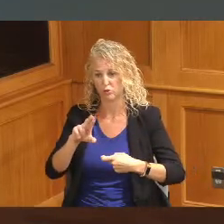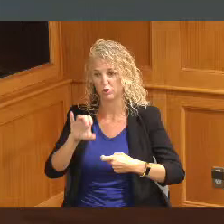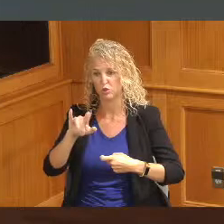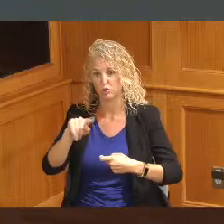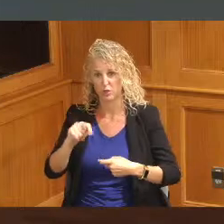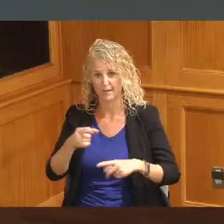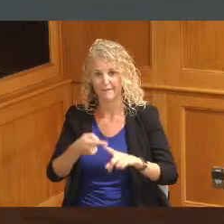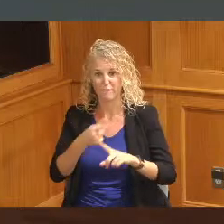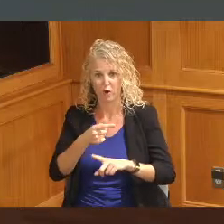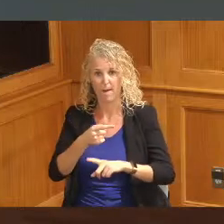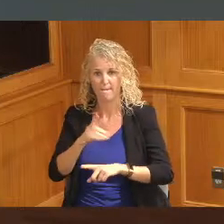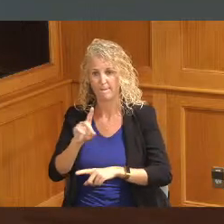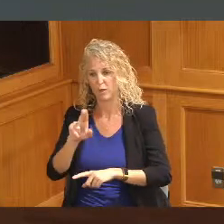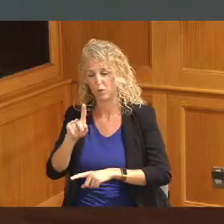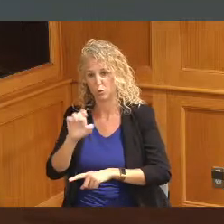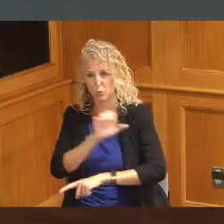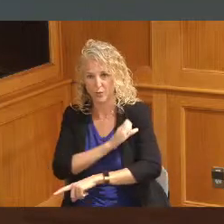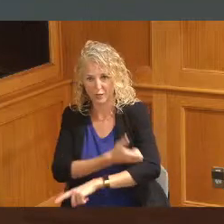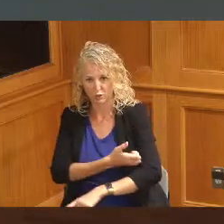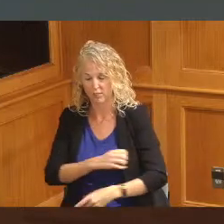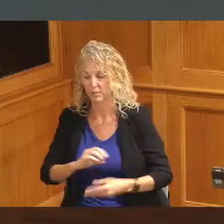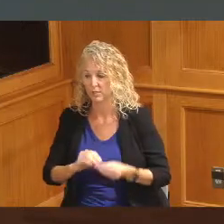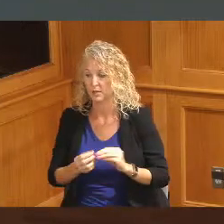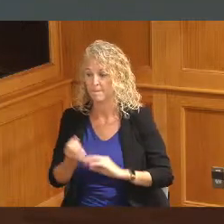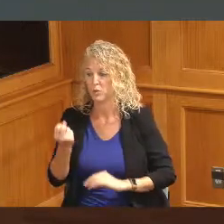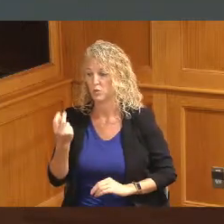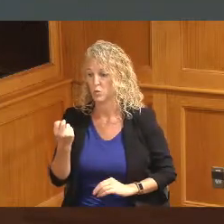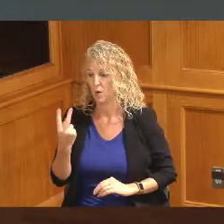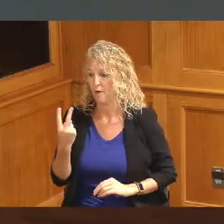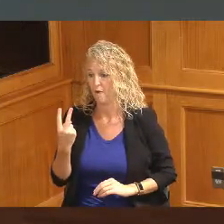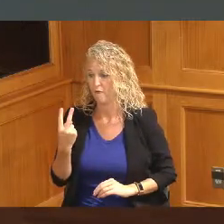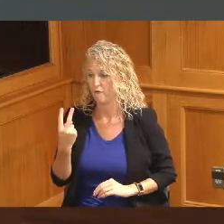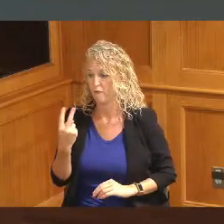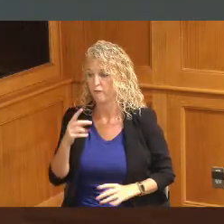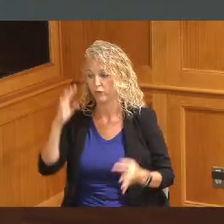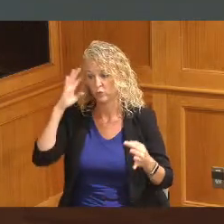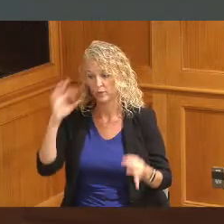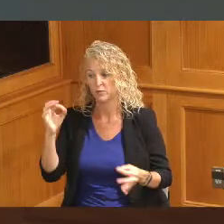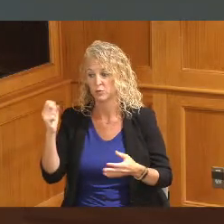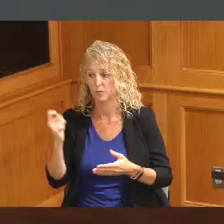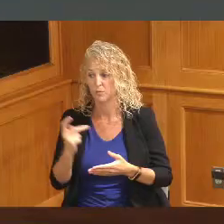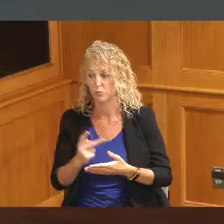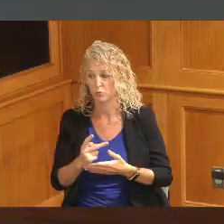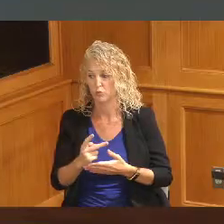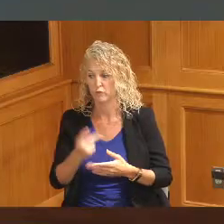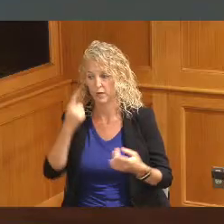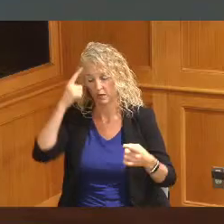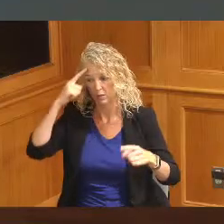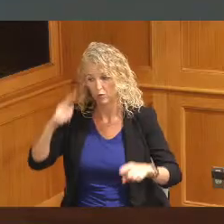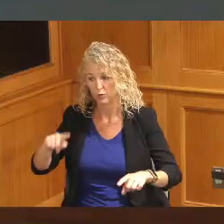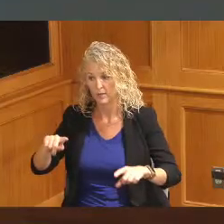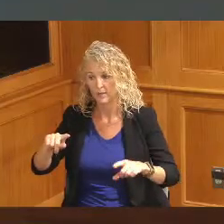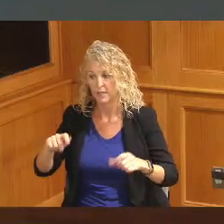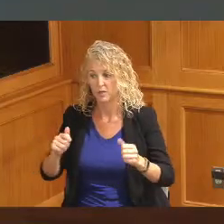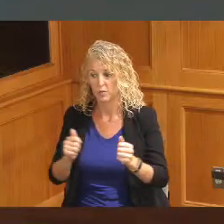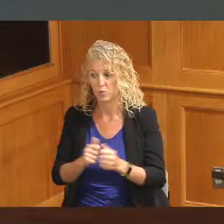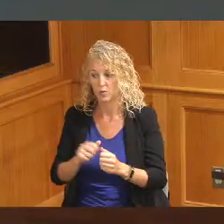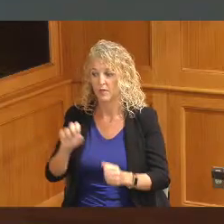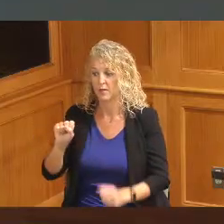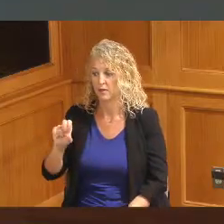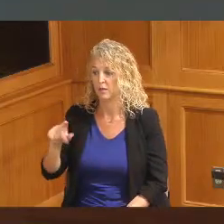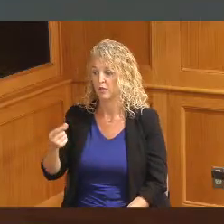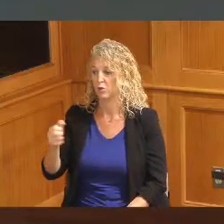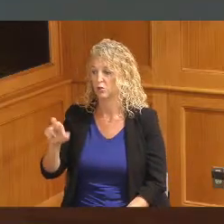Energy. Item number 12, Commissioners, is a resolution authorizing an agreement between Sugar